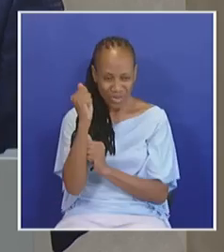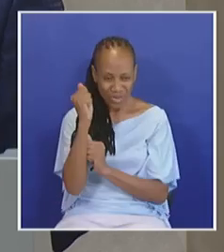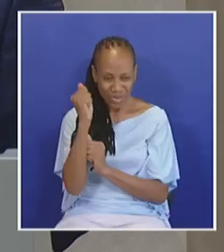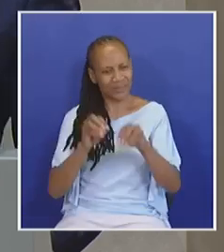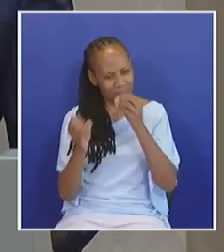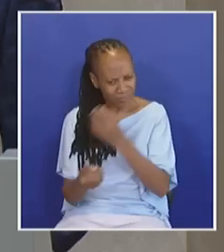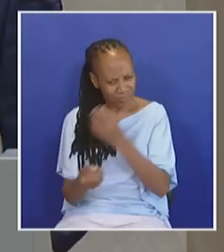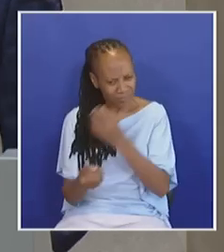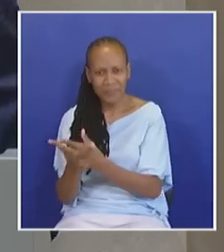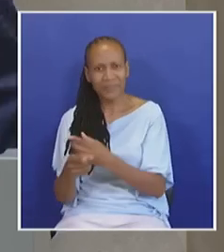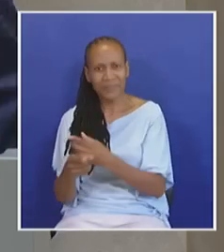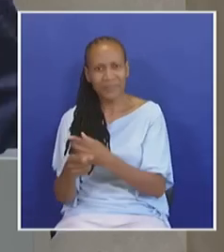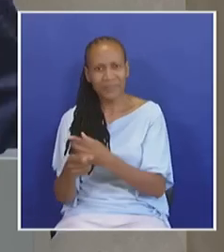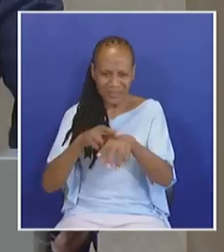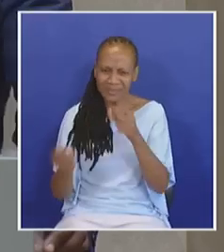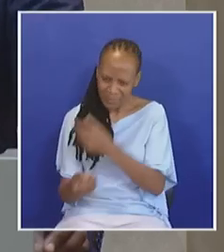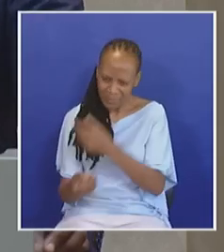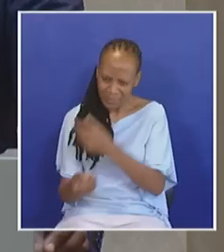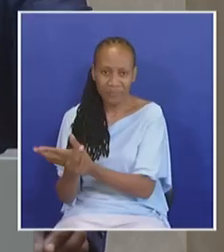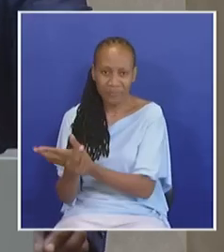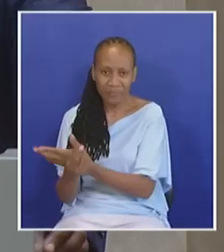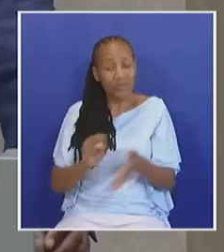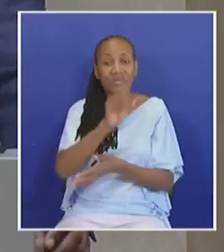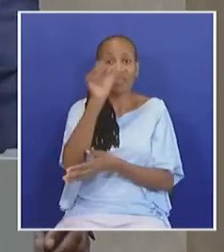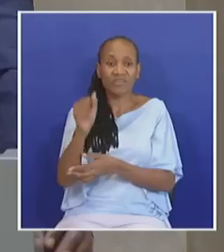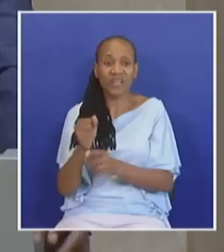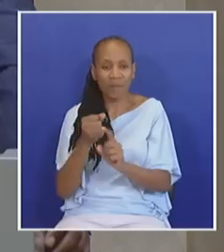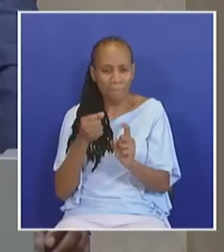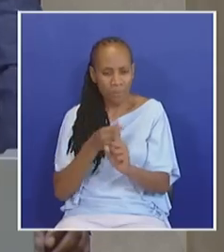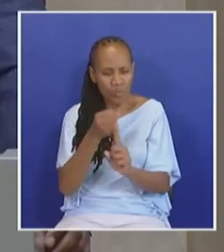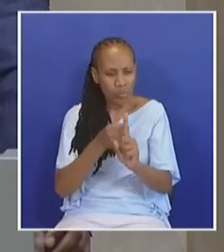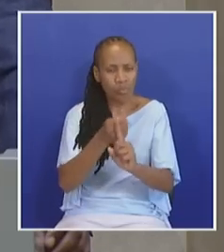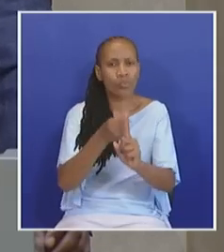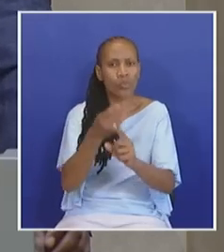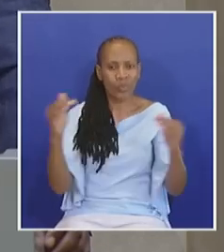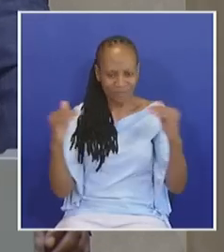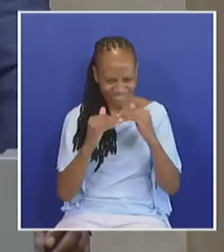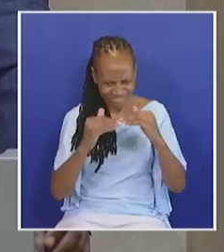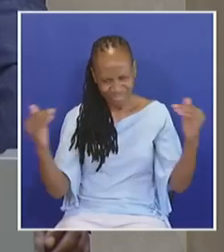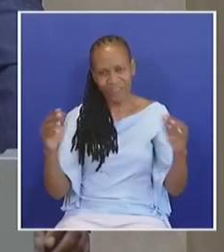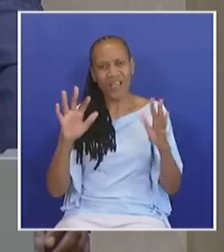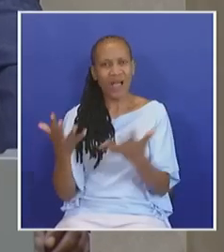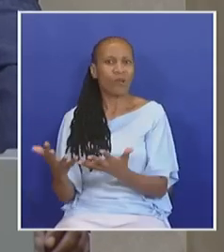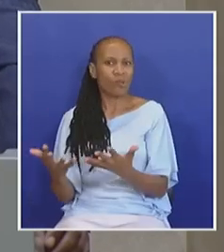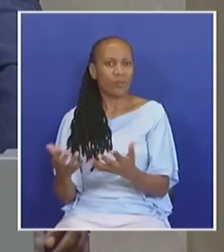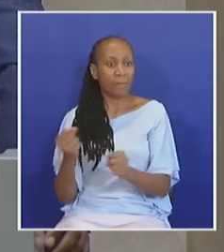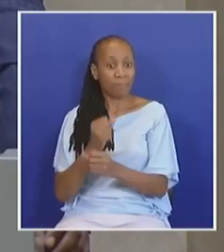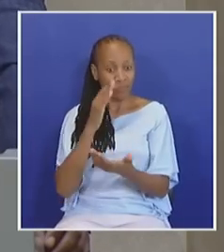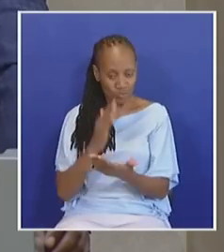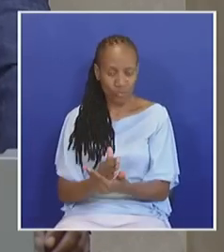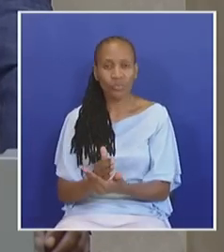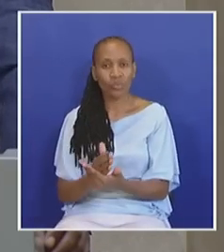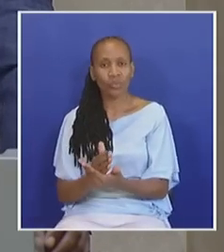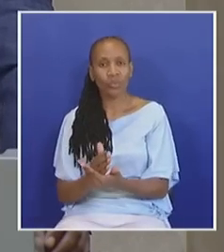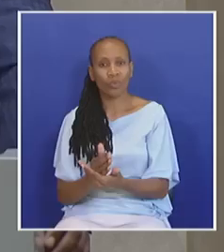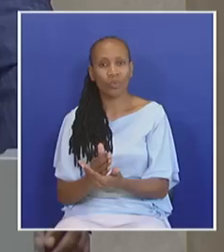sexism. In South Africa, affirmative action, as viewed through the lens of its most pernicious by contemporary conservatives, has